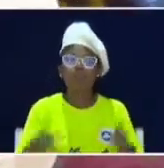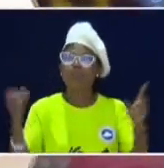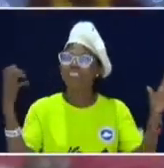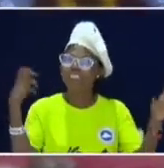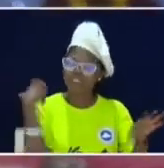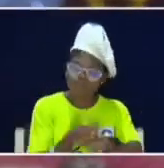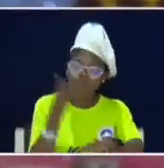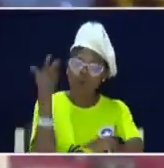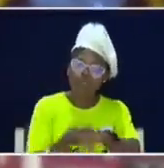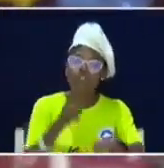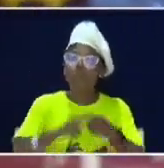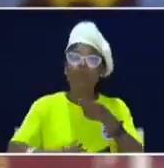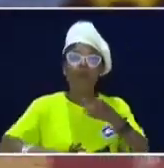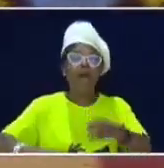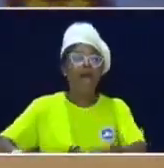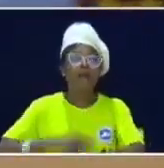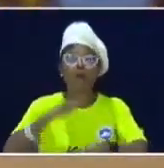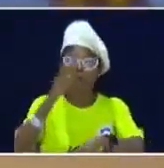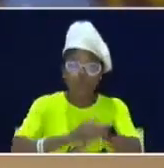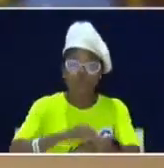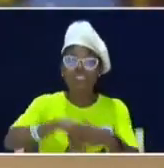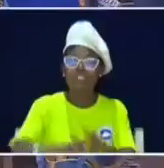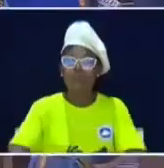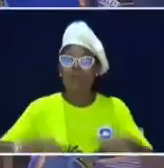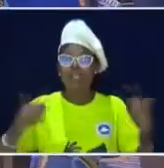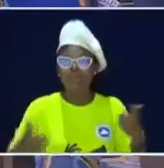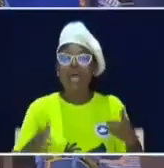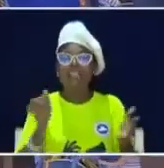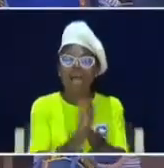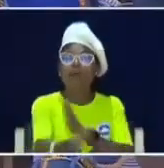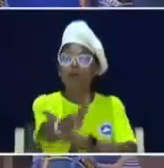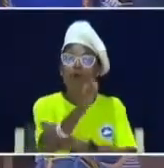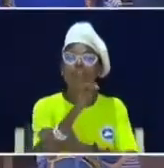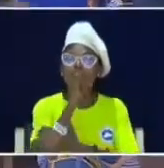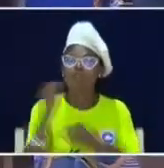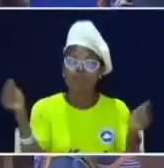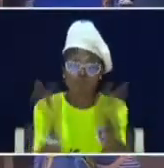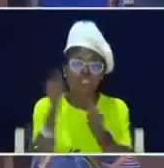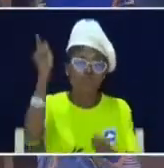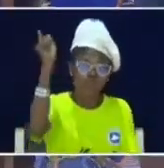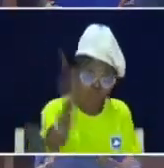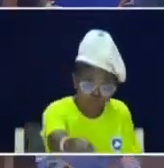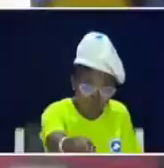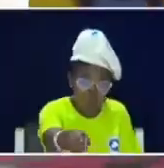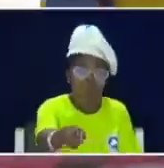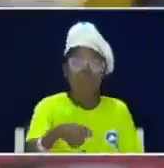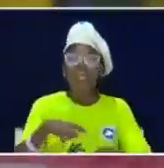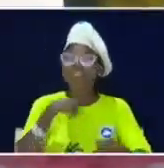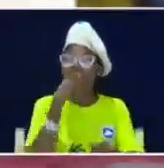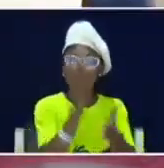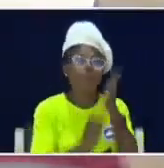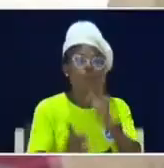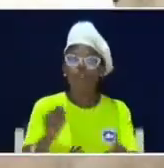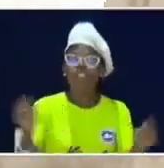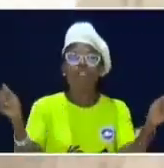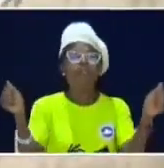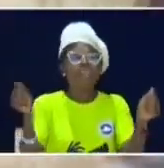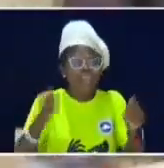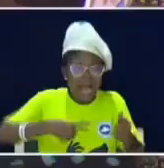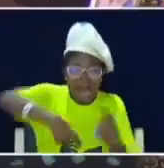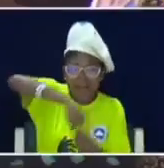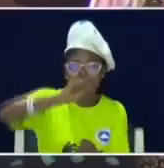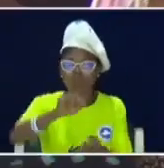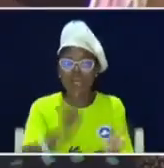came to encourage you that God is with you. Help me say to 10 people by your side, say God is with